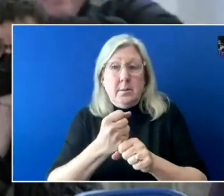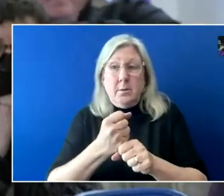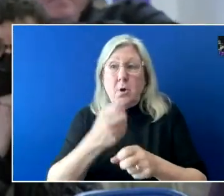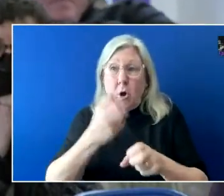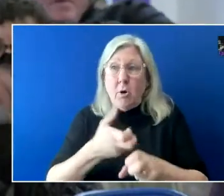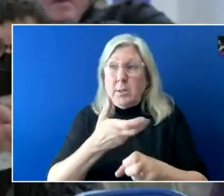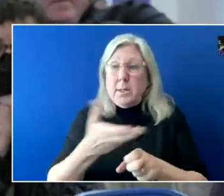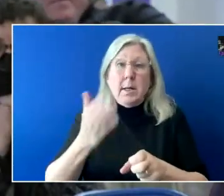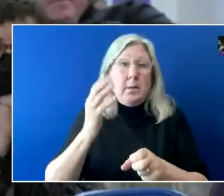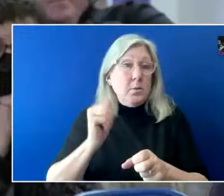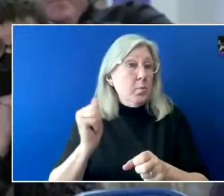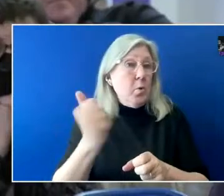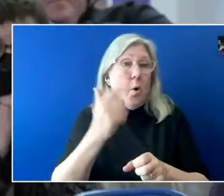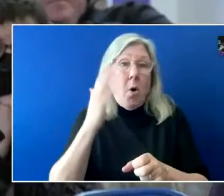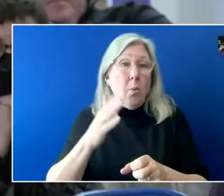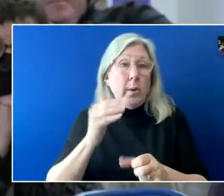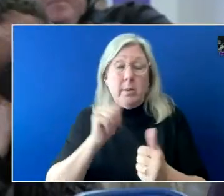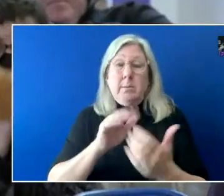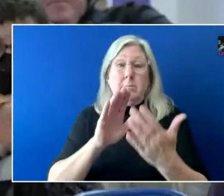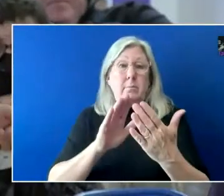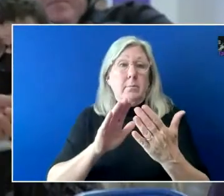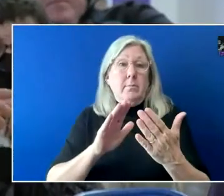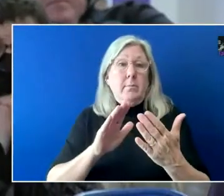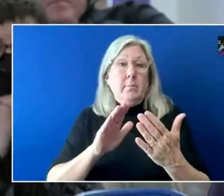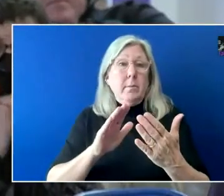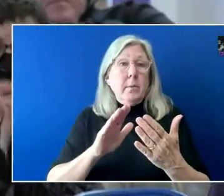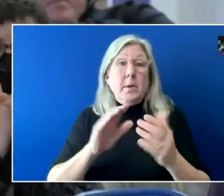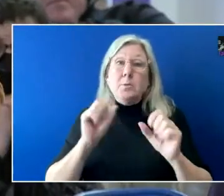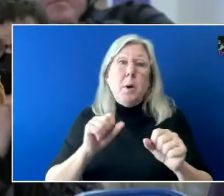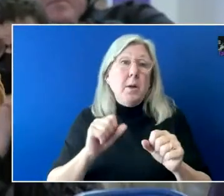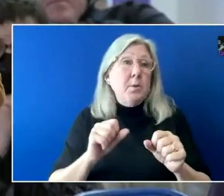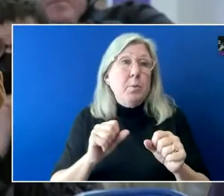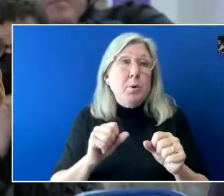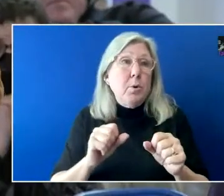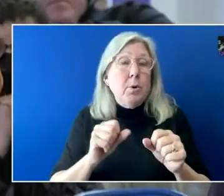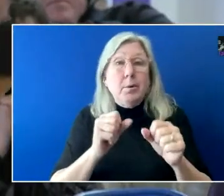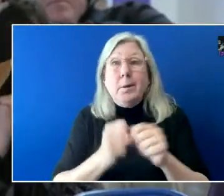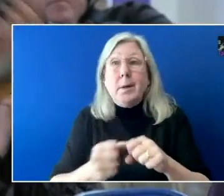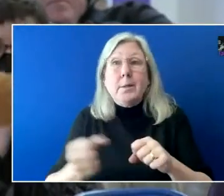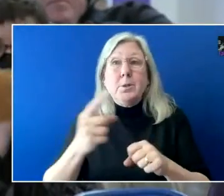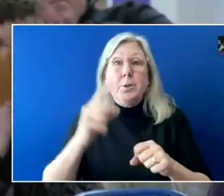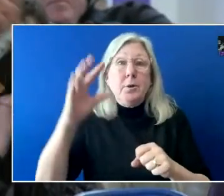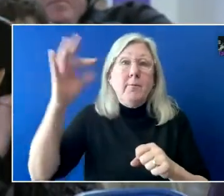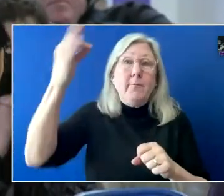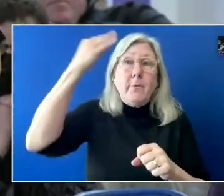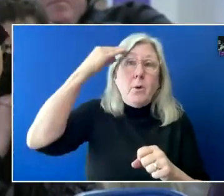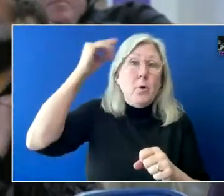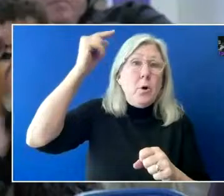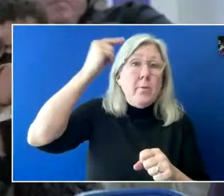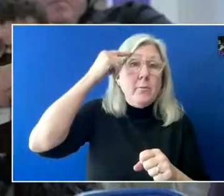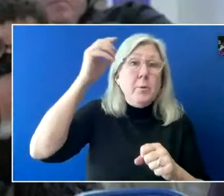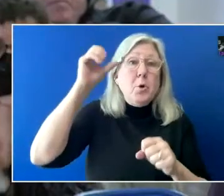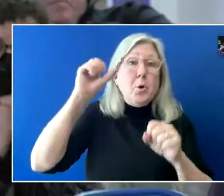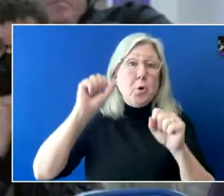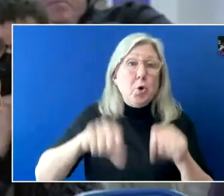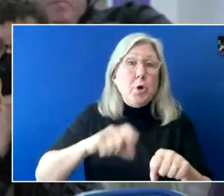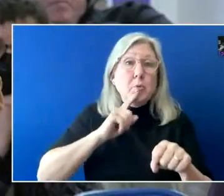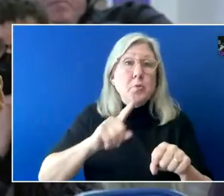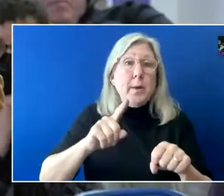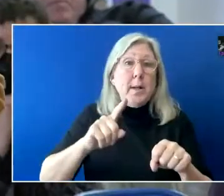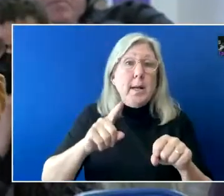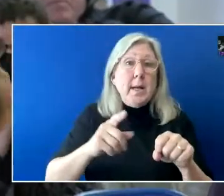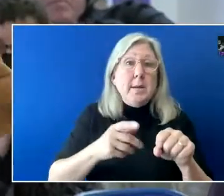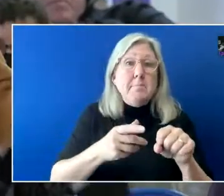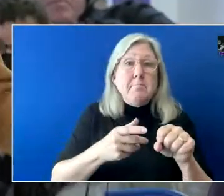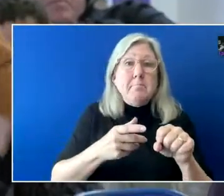with there's a very real possibility by this time next year the federal government could really got um funding for a lot of Human